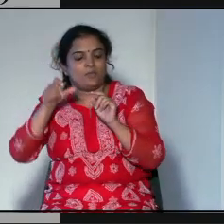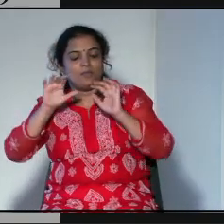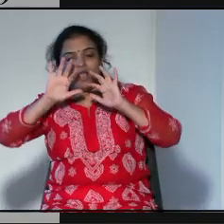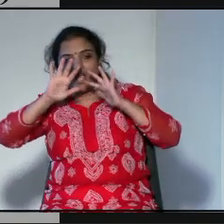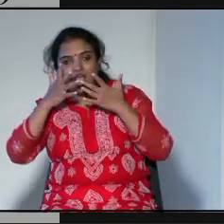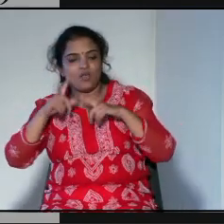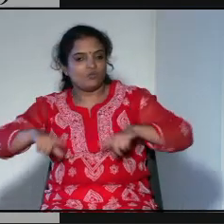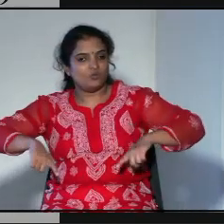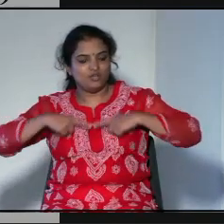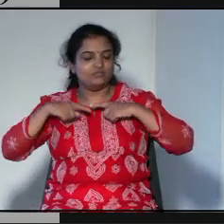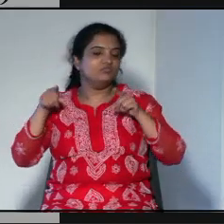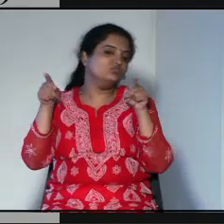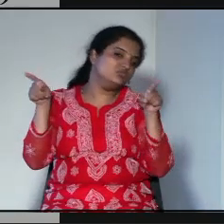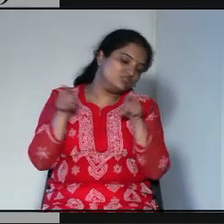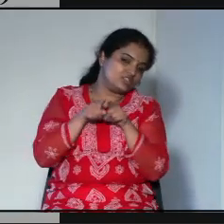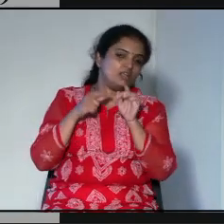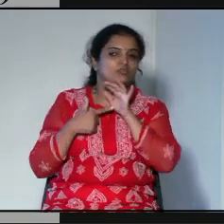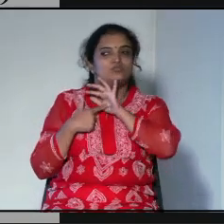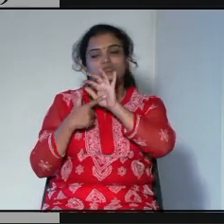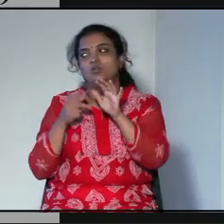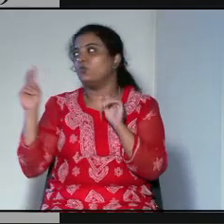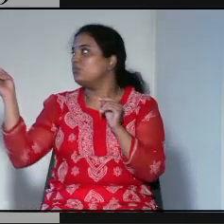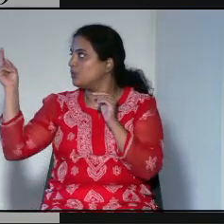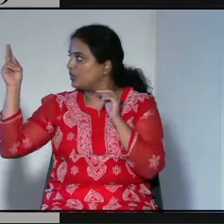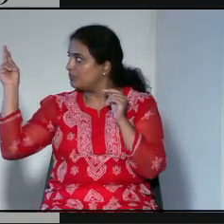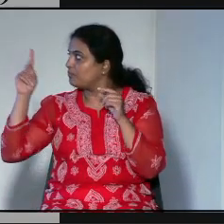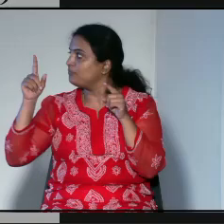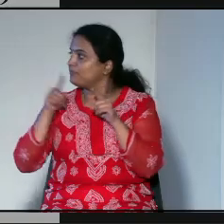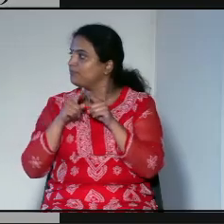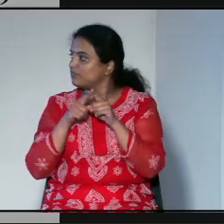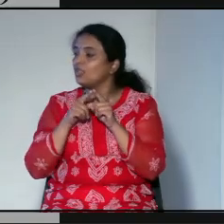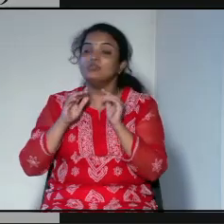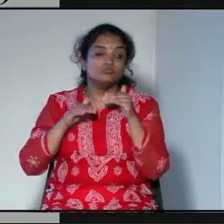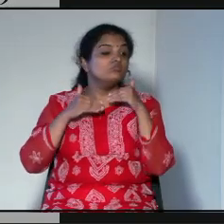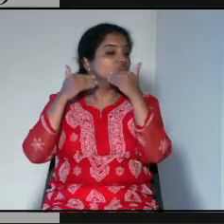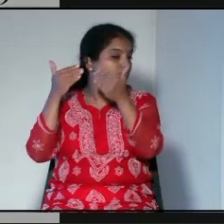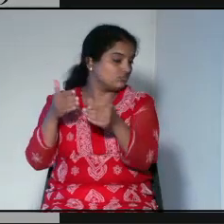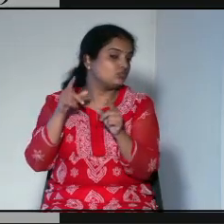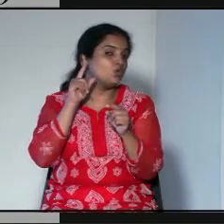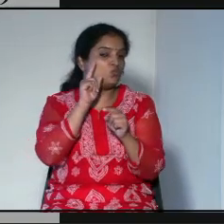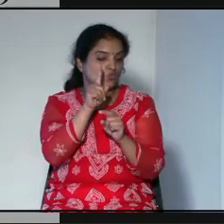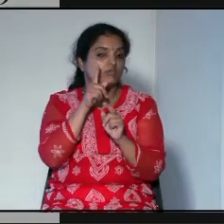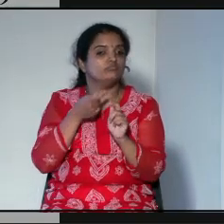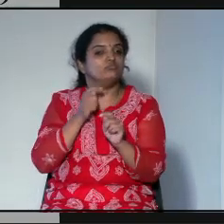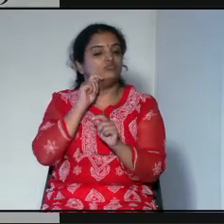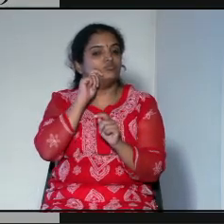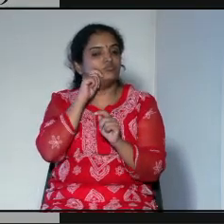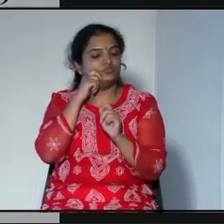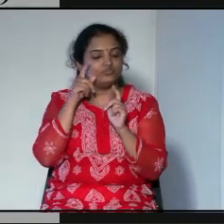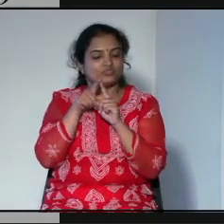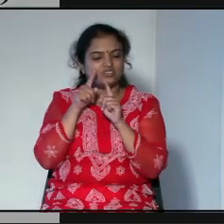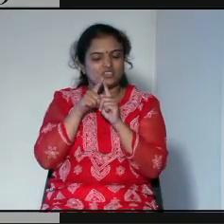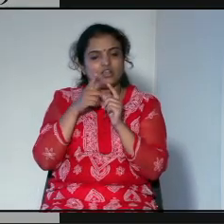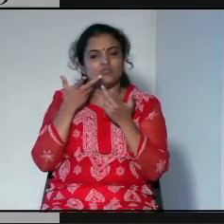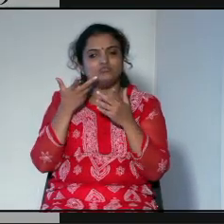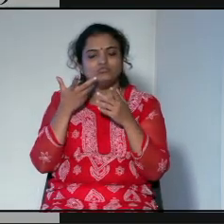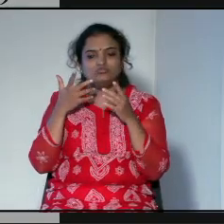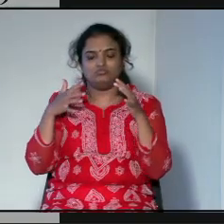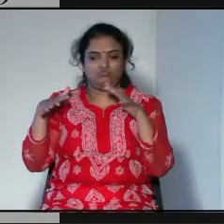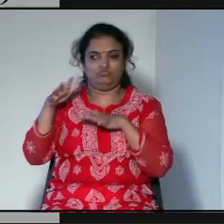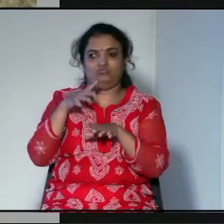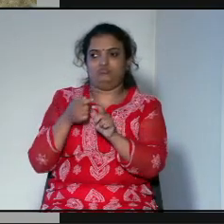another recounting of a tragic incident of the murder in a gang war of one of the young men of the Dhankhet Vidyalaya,